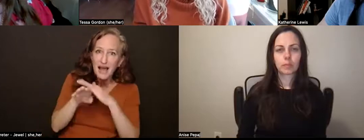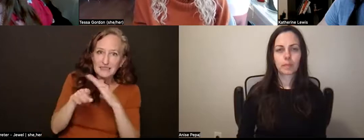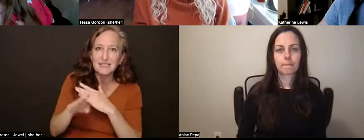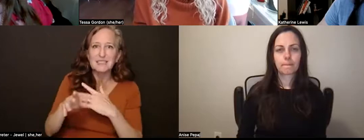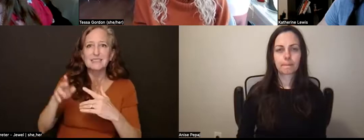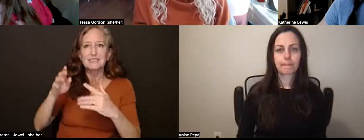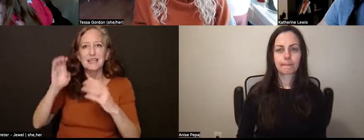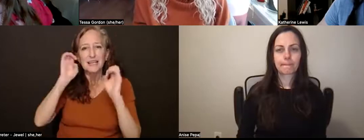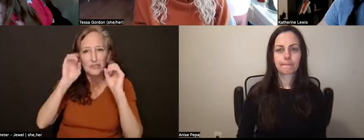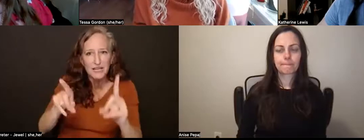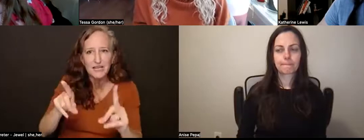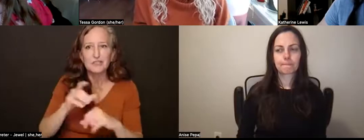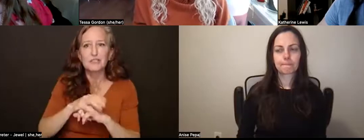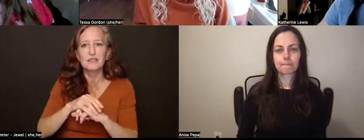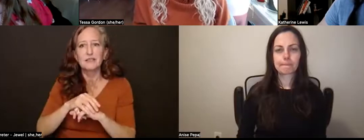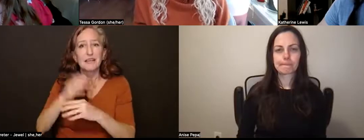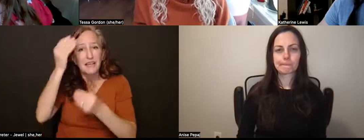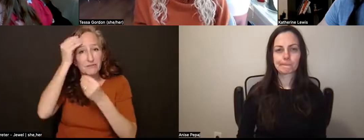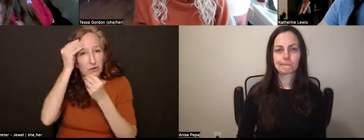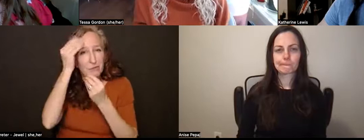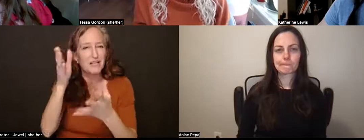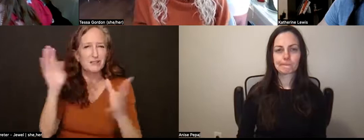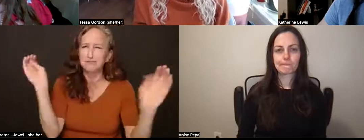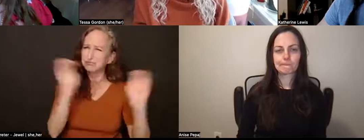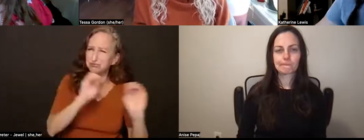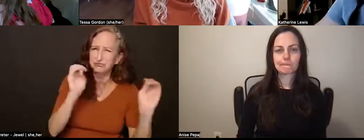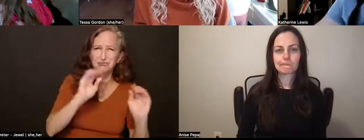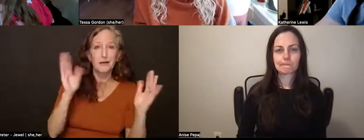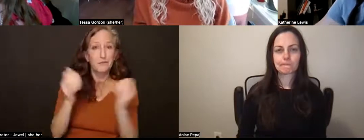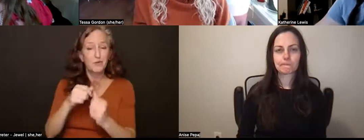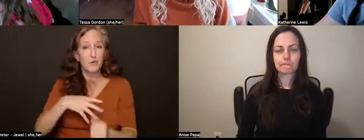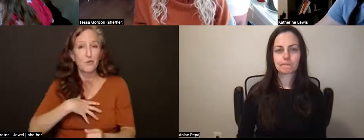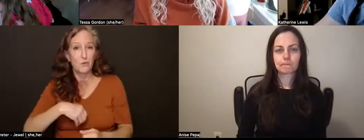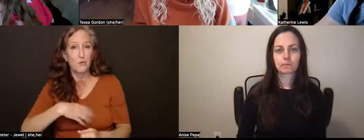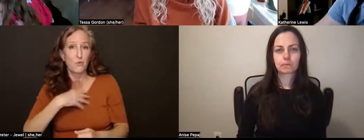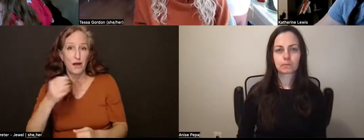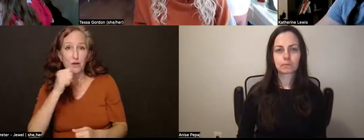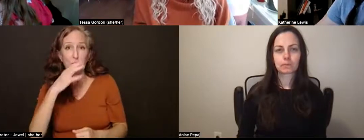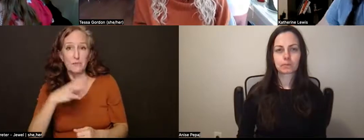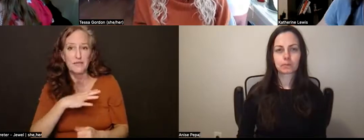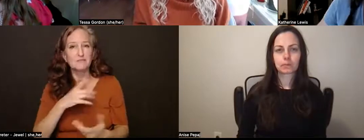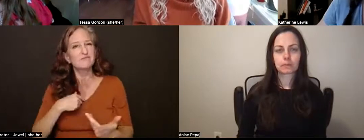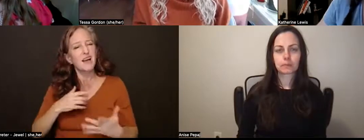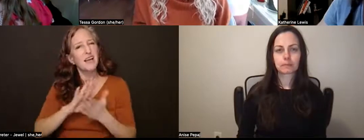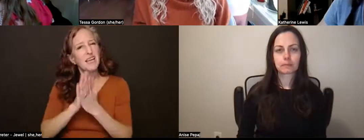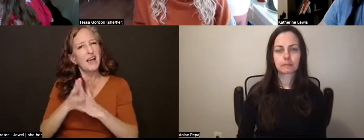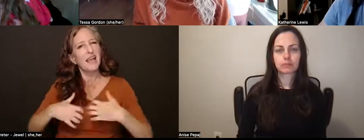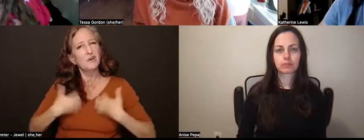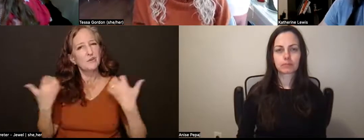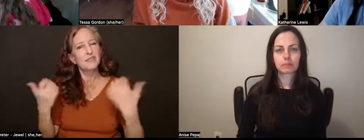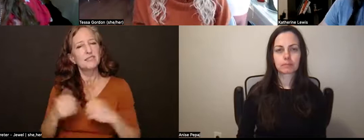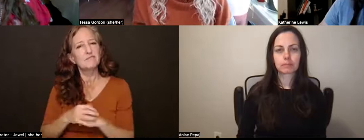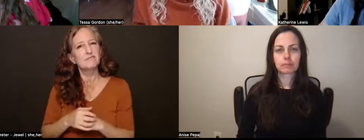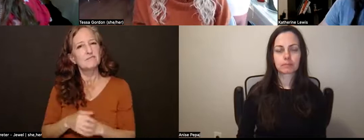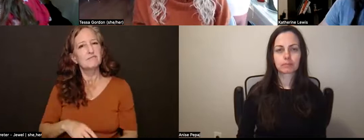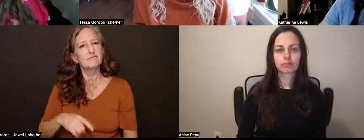education, the same information as white women. And so I got angry enough to say, I need